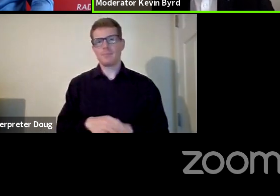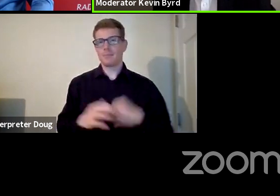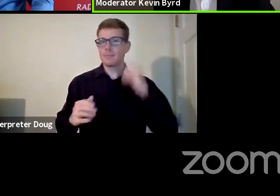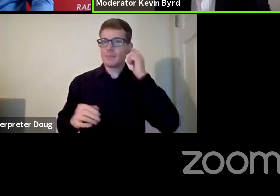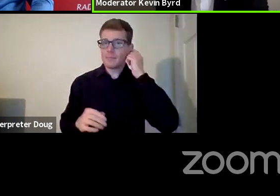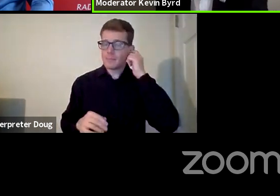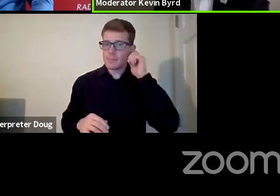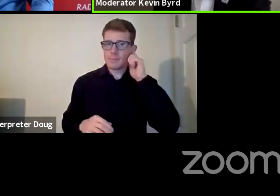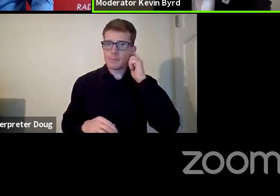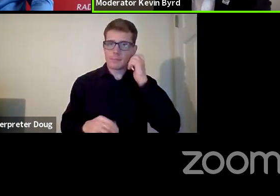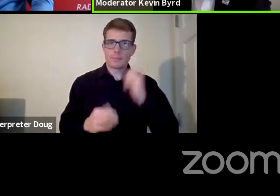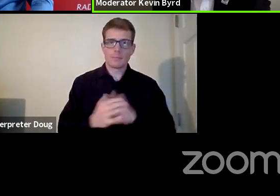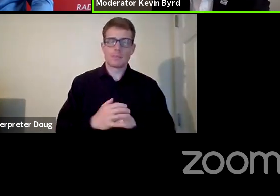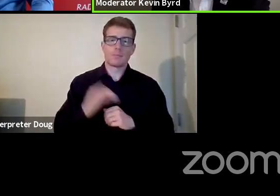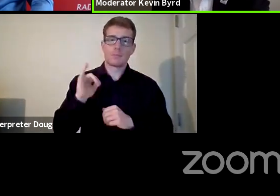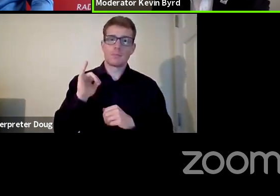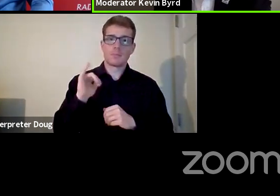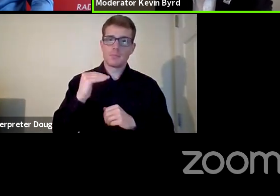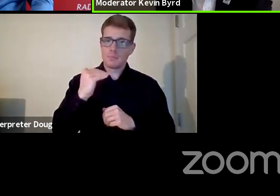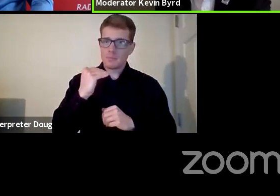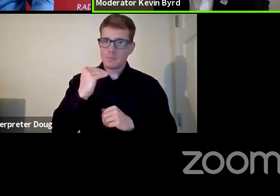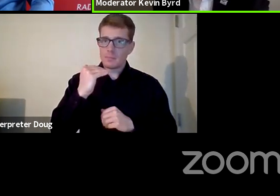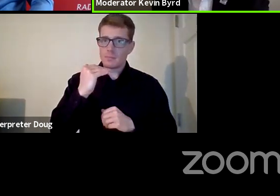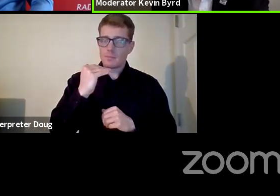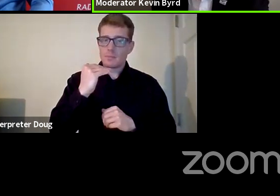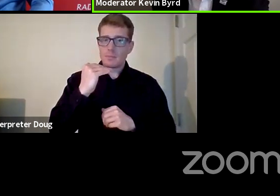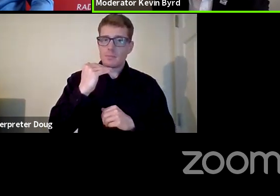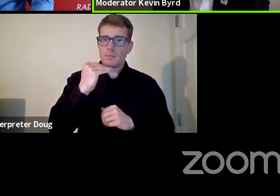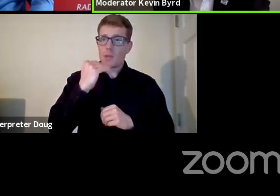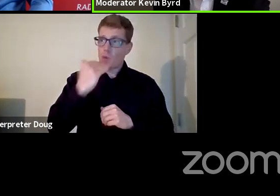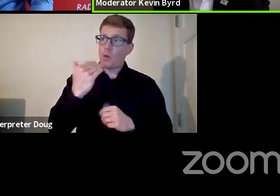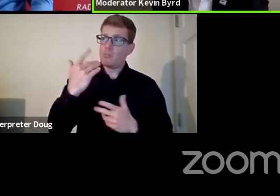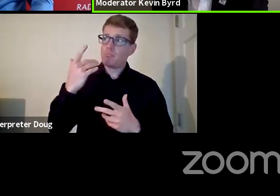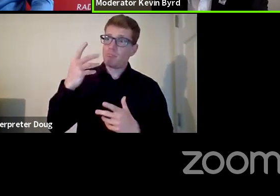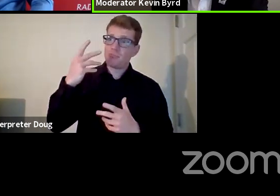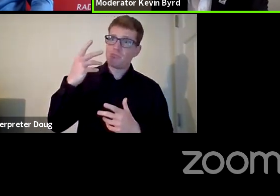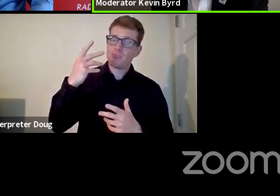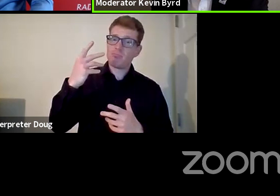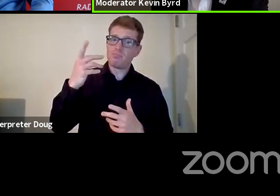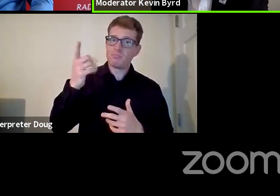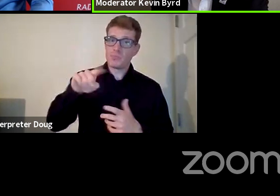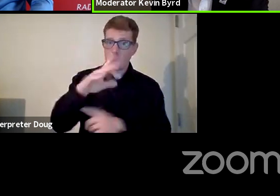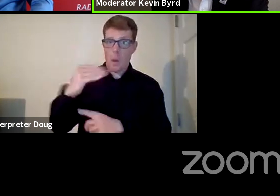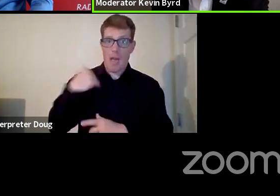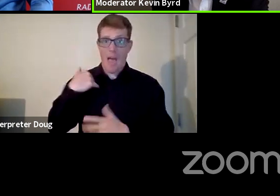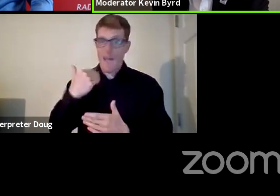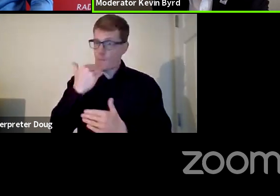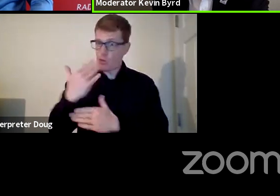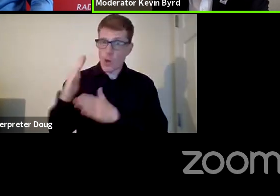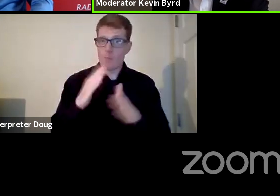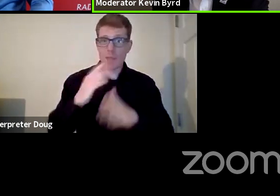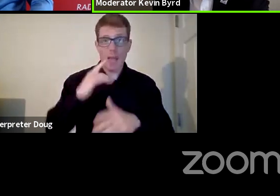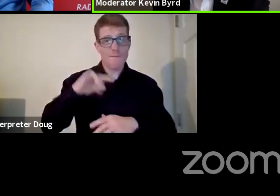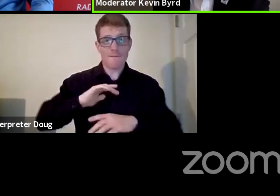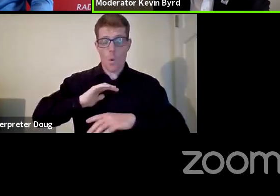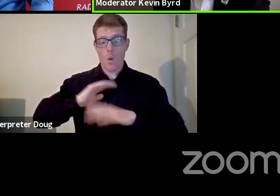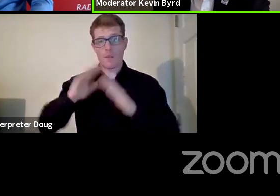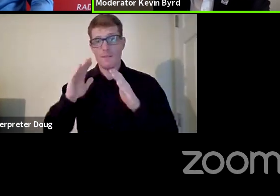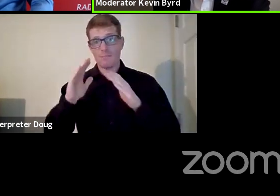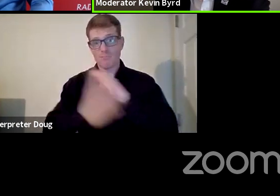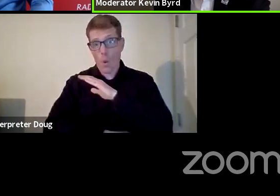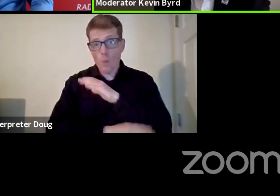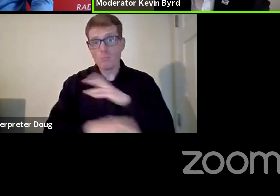plans and also well-vetted plans as well for the fall. If somebody in the community has a